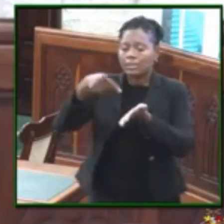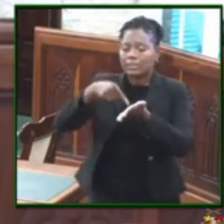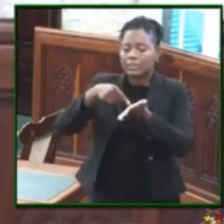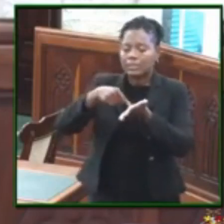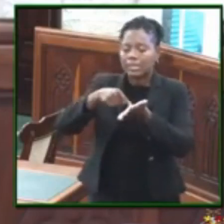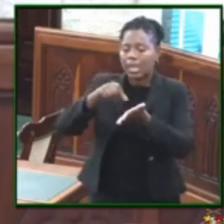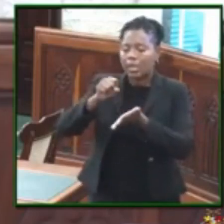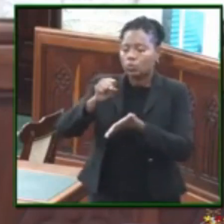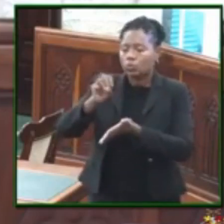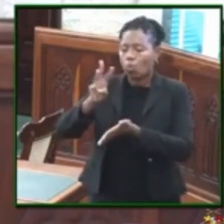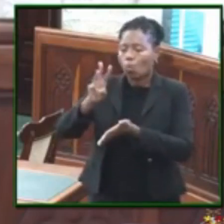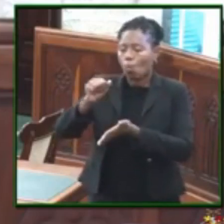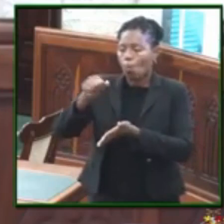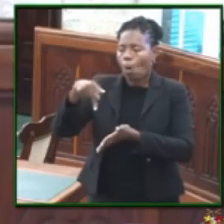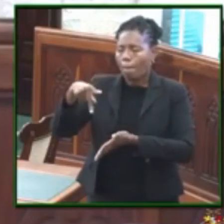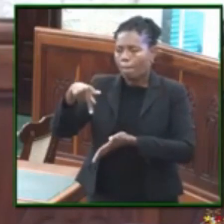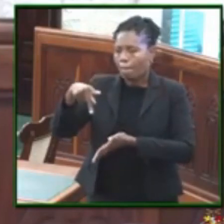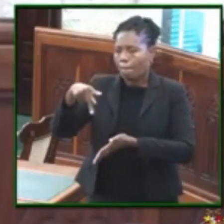swap,